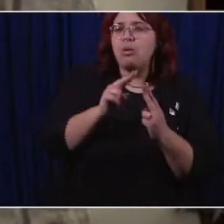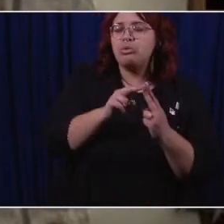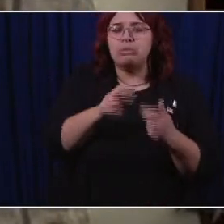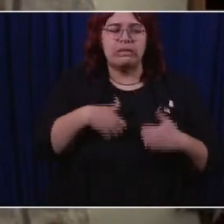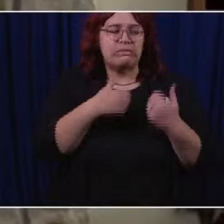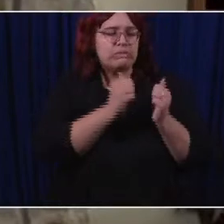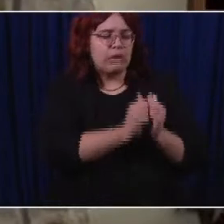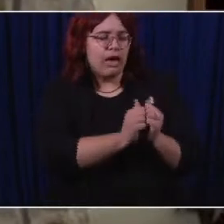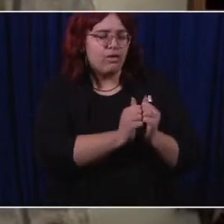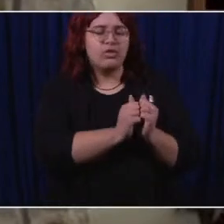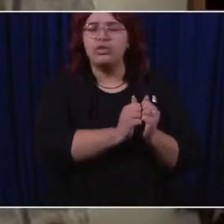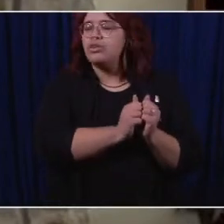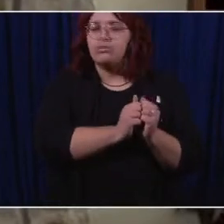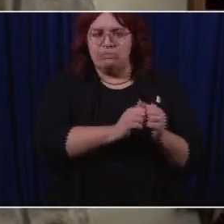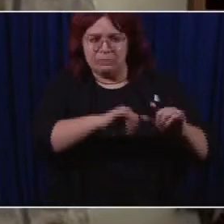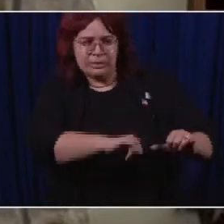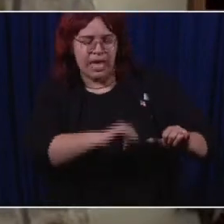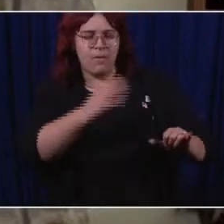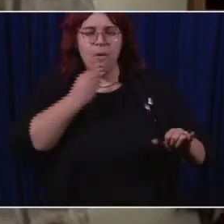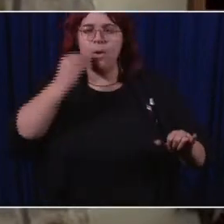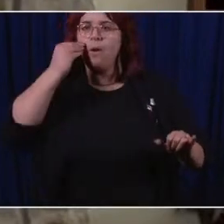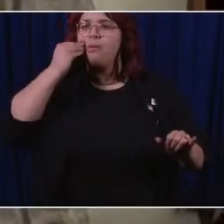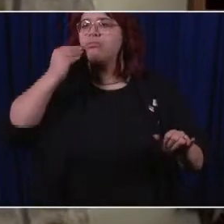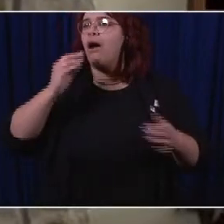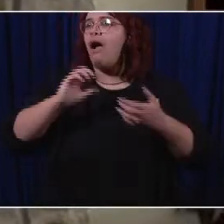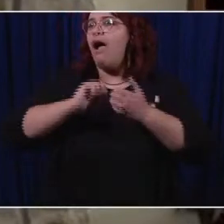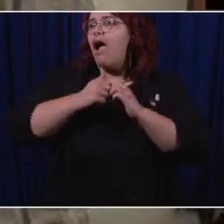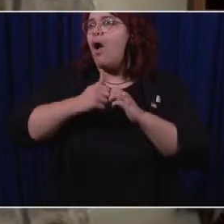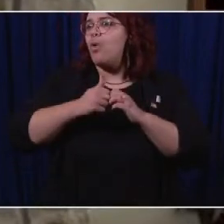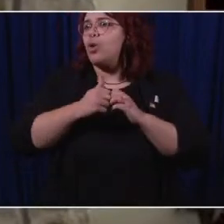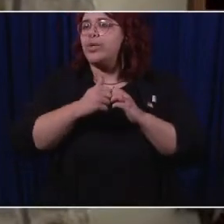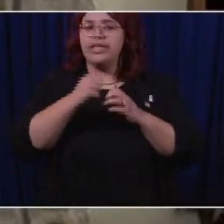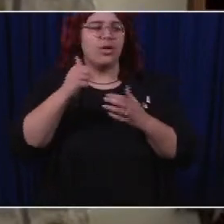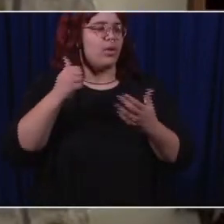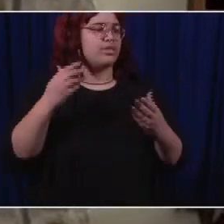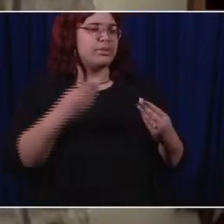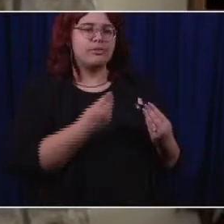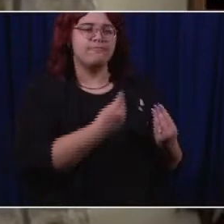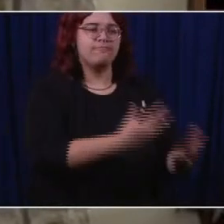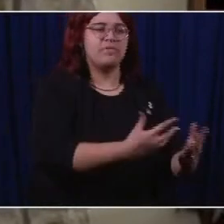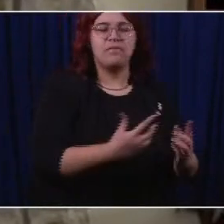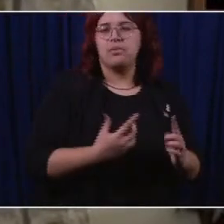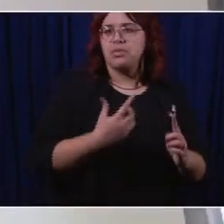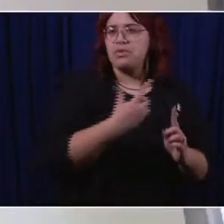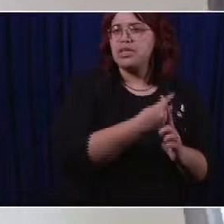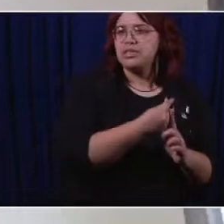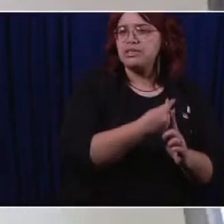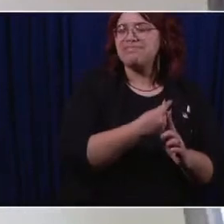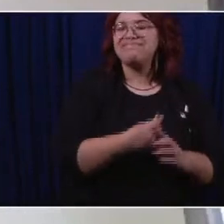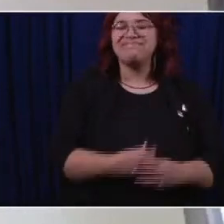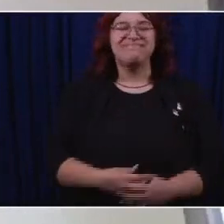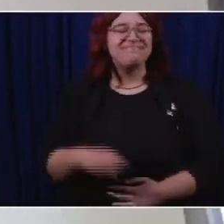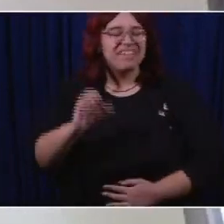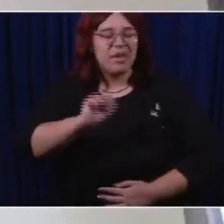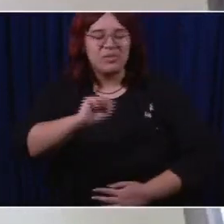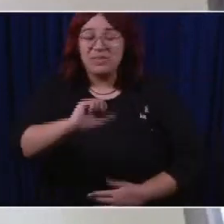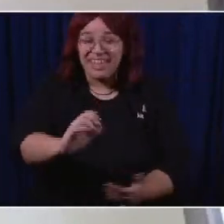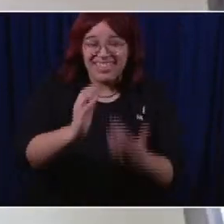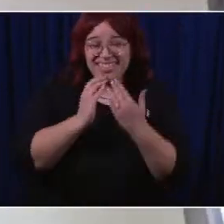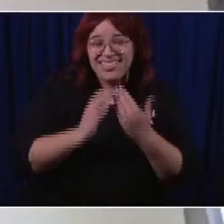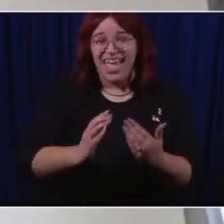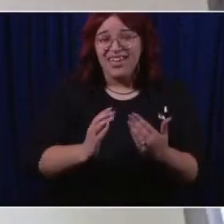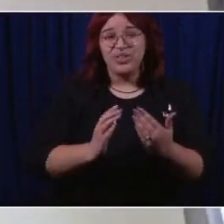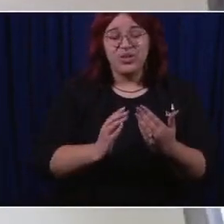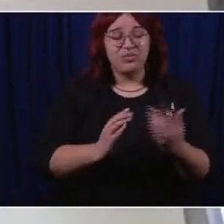we doing in that area to reach them is the question. Absolutely. And thank you for the question,